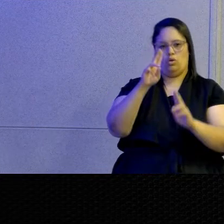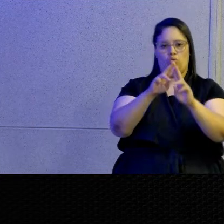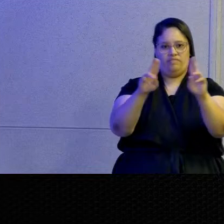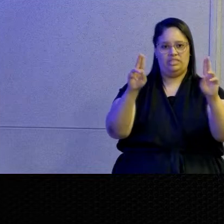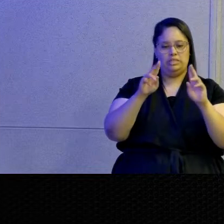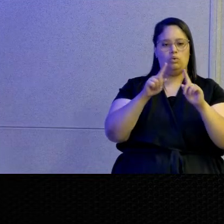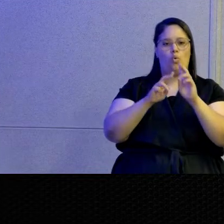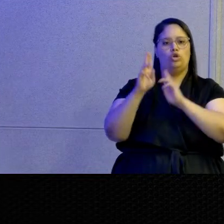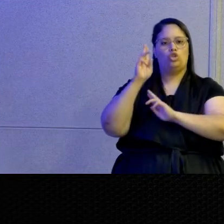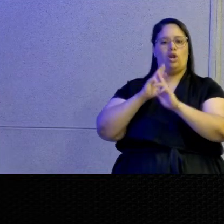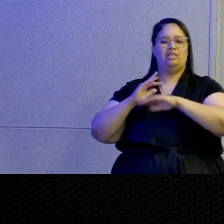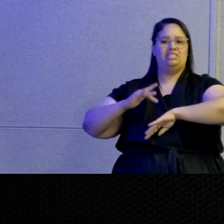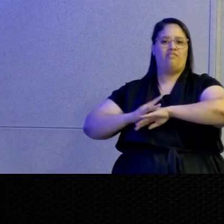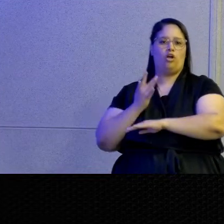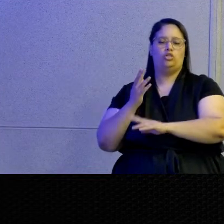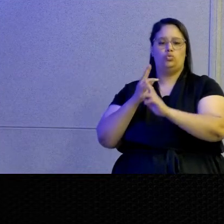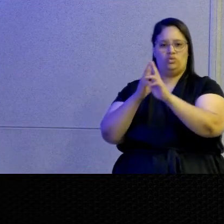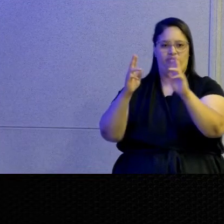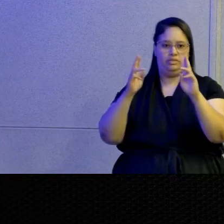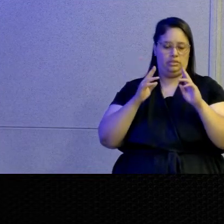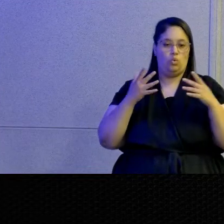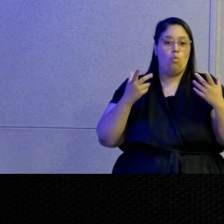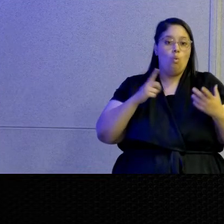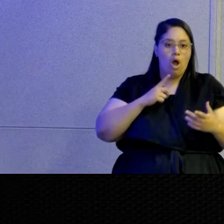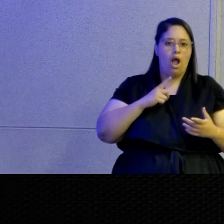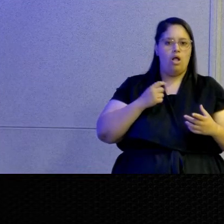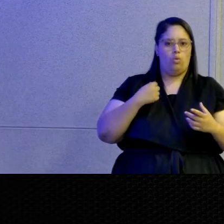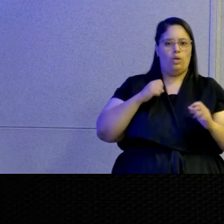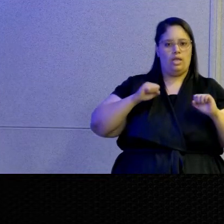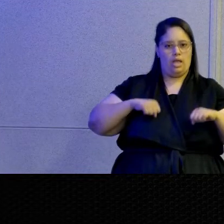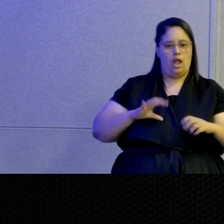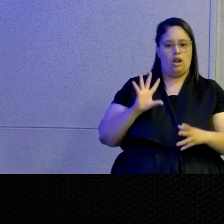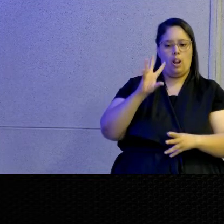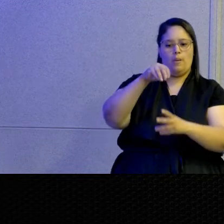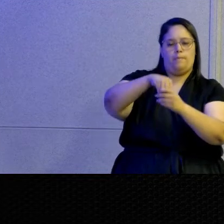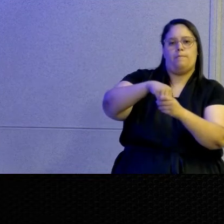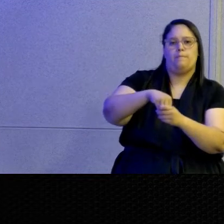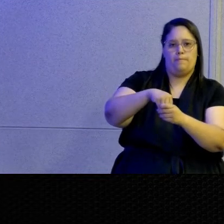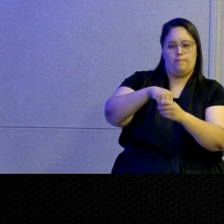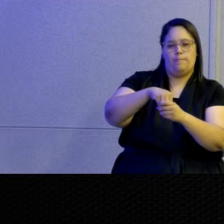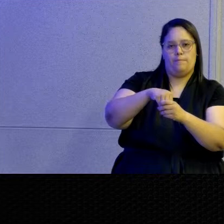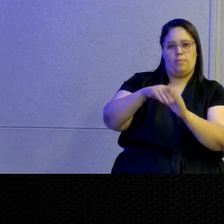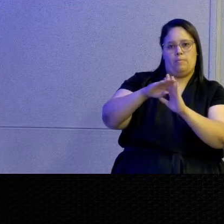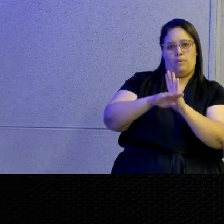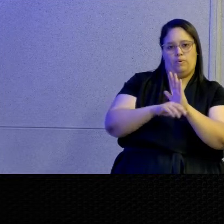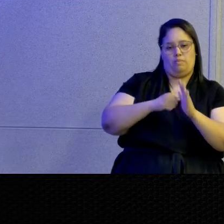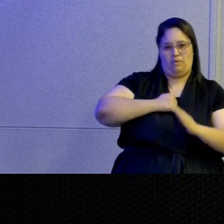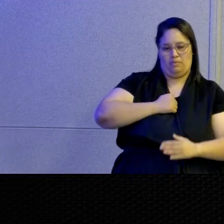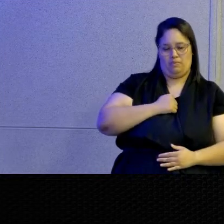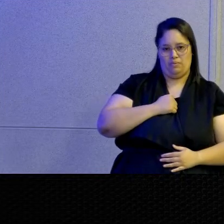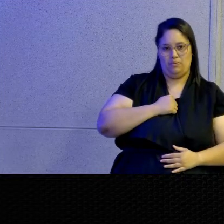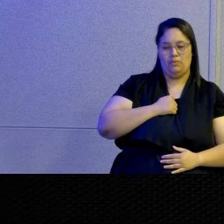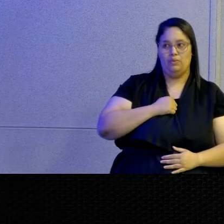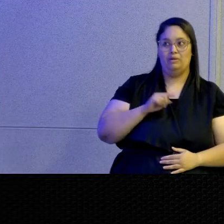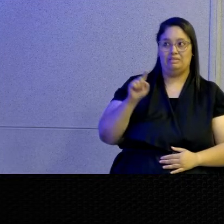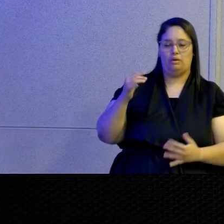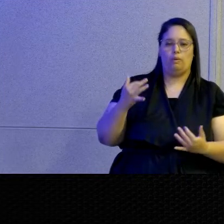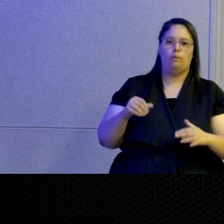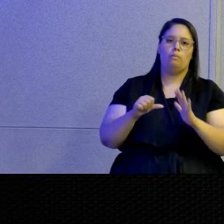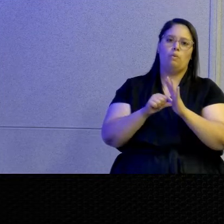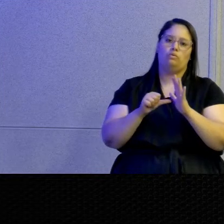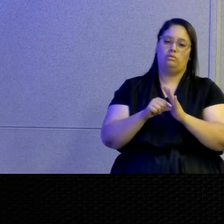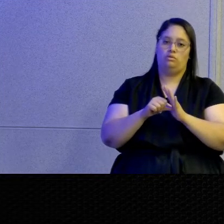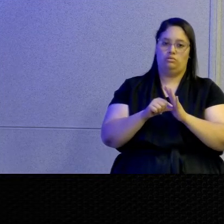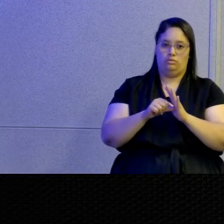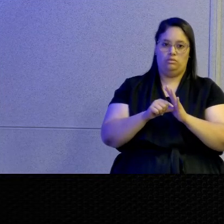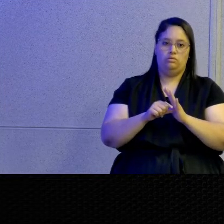historical disadvantaged universities, so that slowly we can include them in our programs. And that is very important for